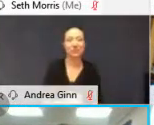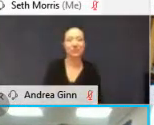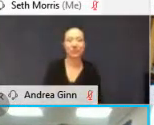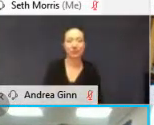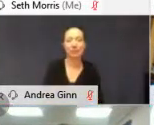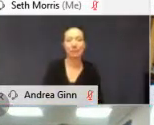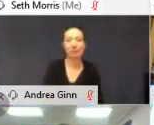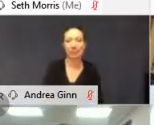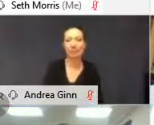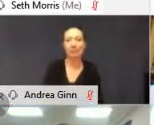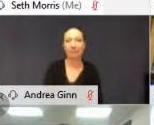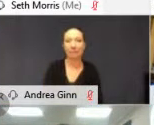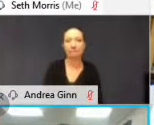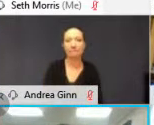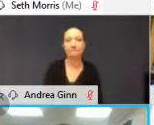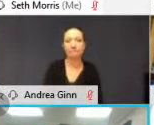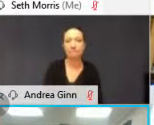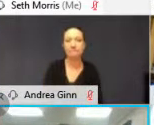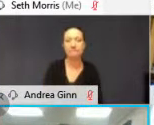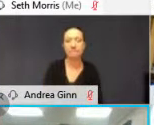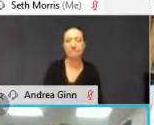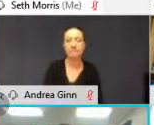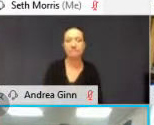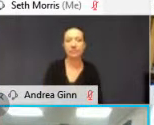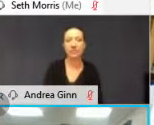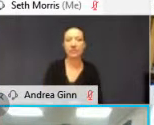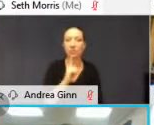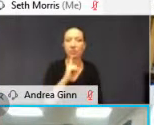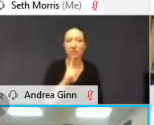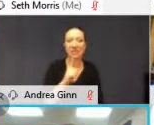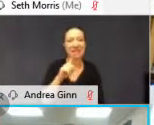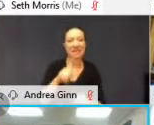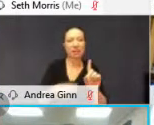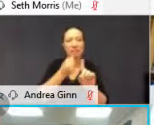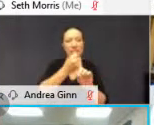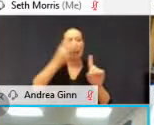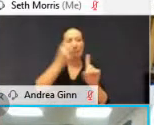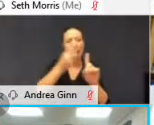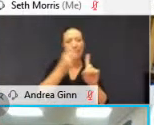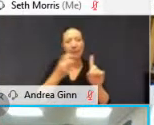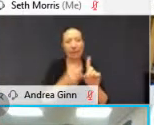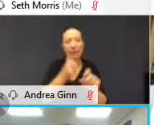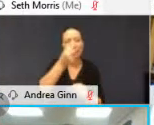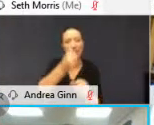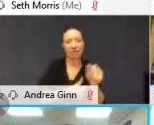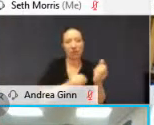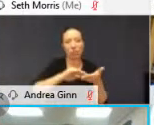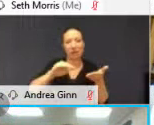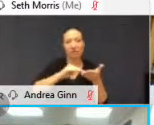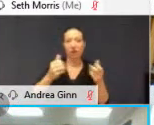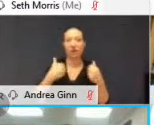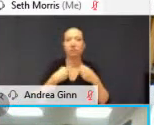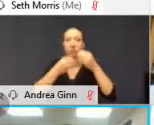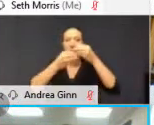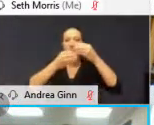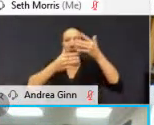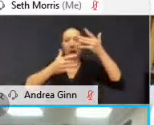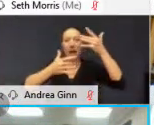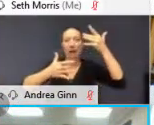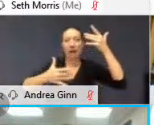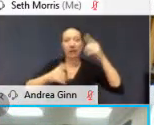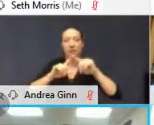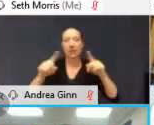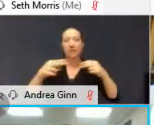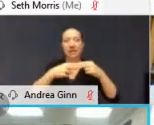So there are too many waivers to go through in great detail, but if you look to slides 44 and 46 in the